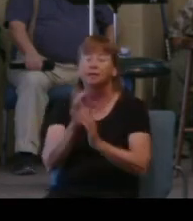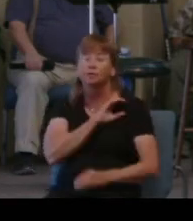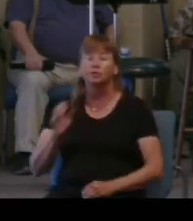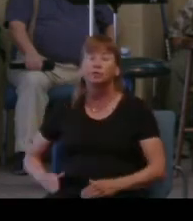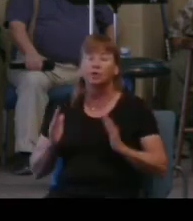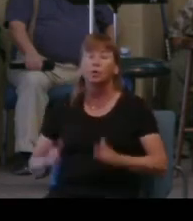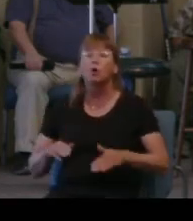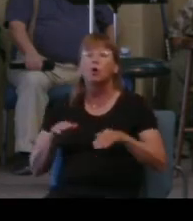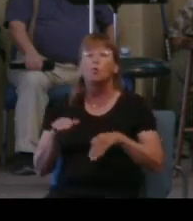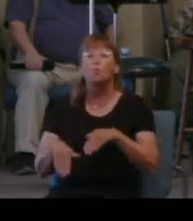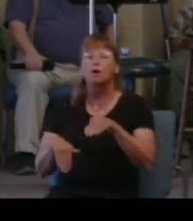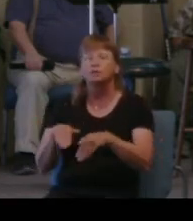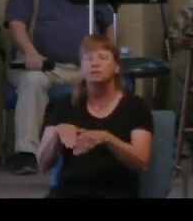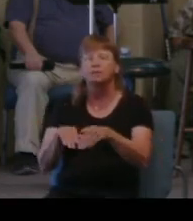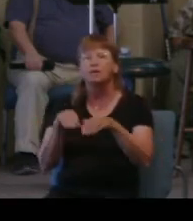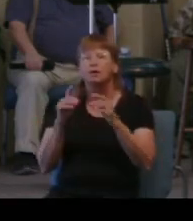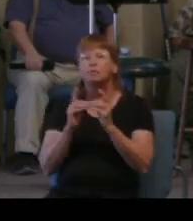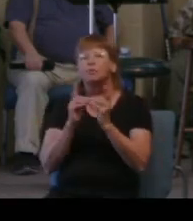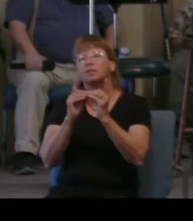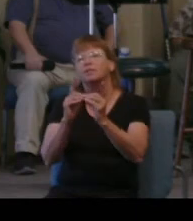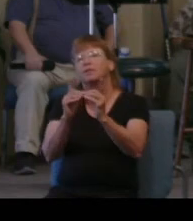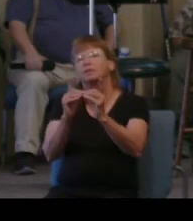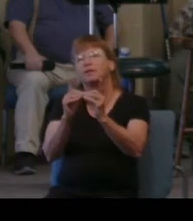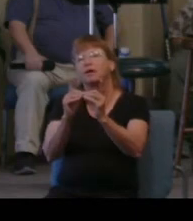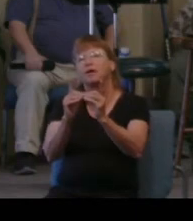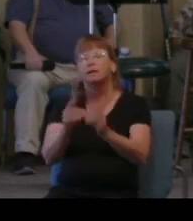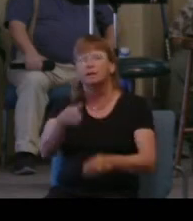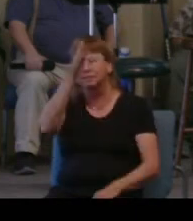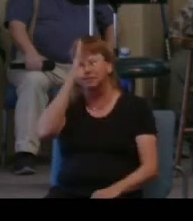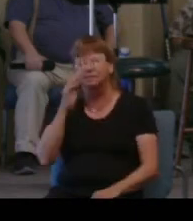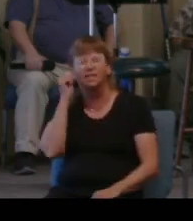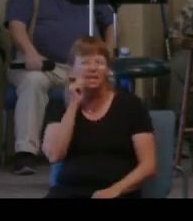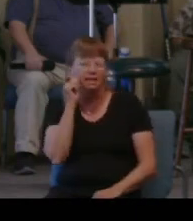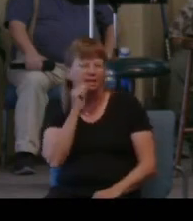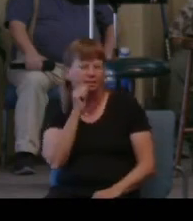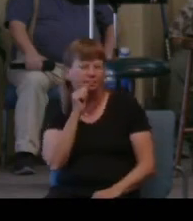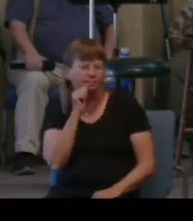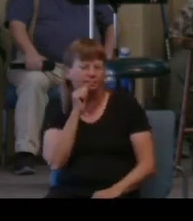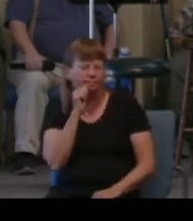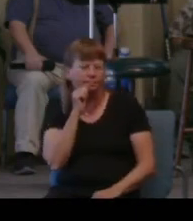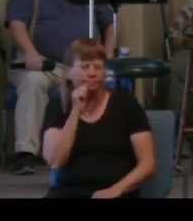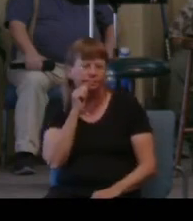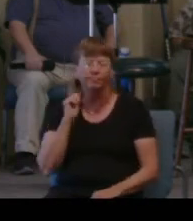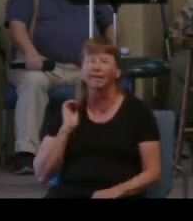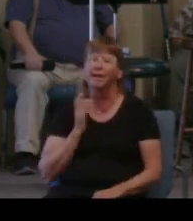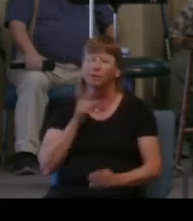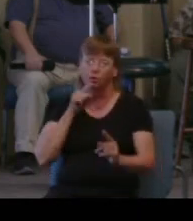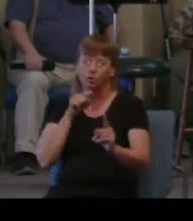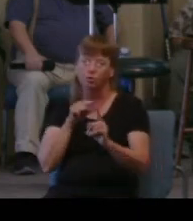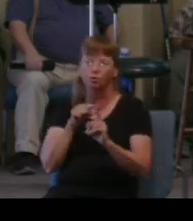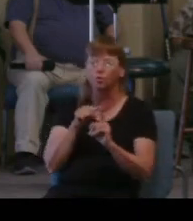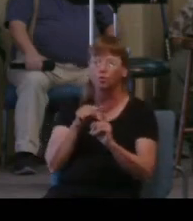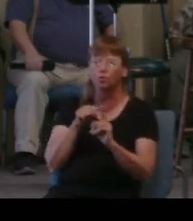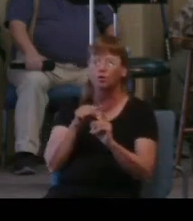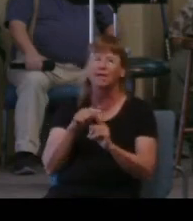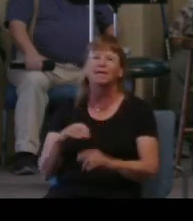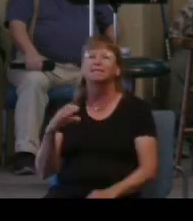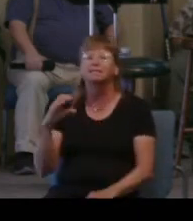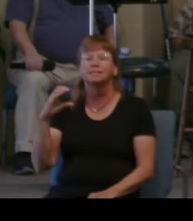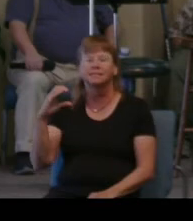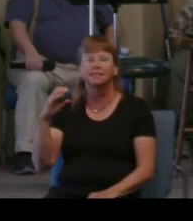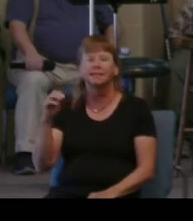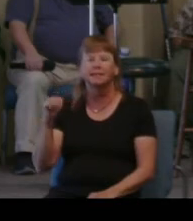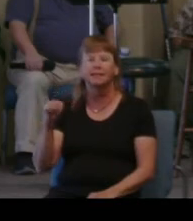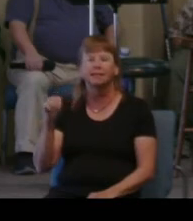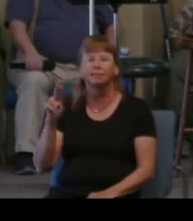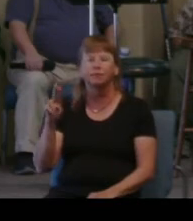daily, someone who is encouraged by his word, and someone who's investing in that. And so our goal as the campus is to kind of do three things.